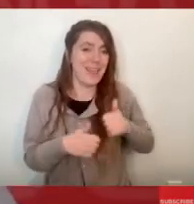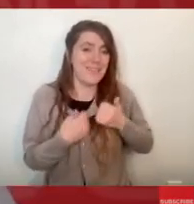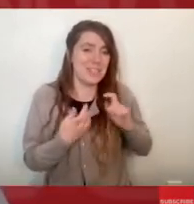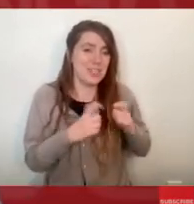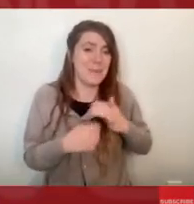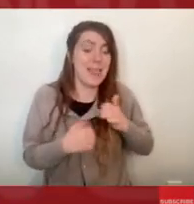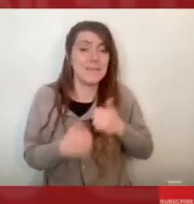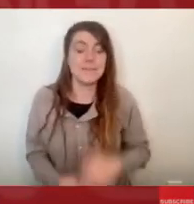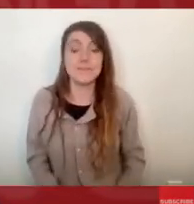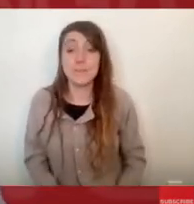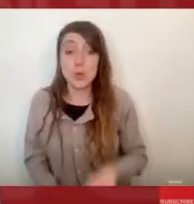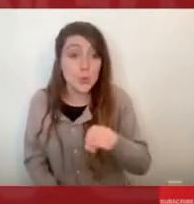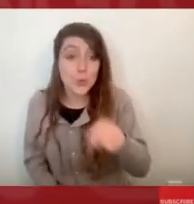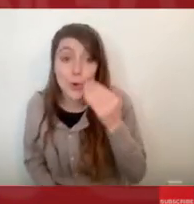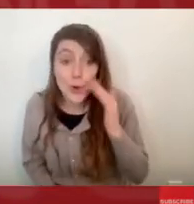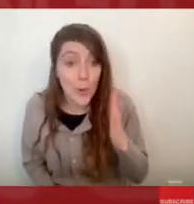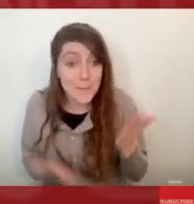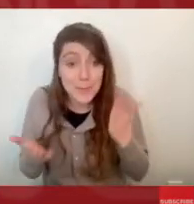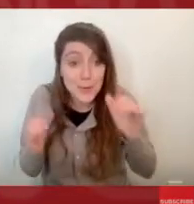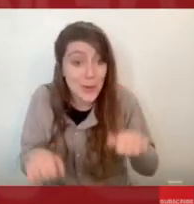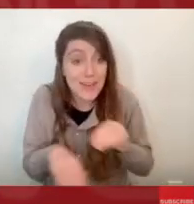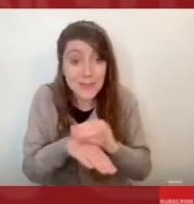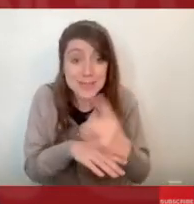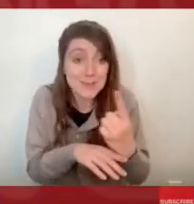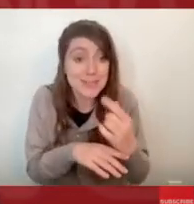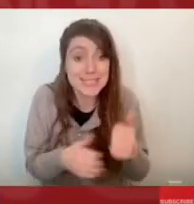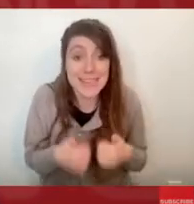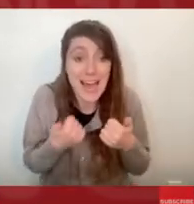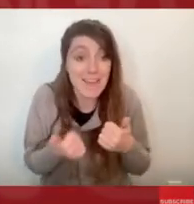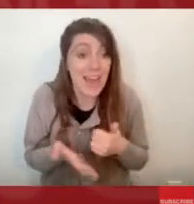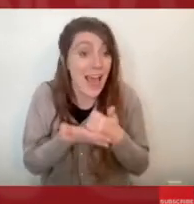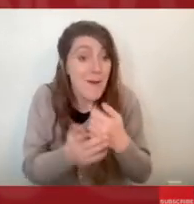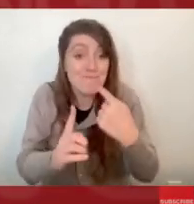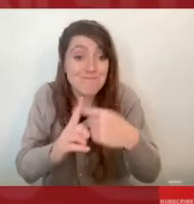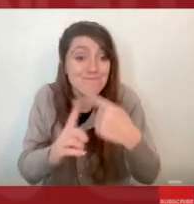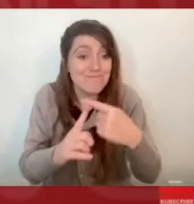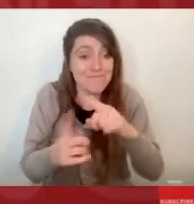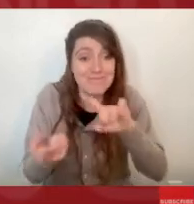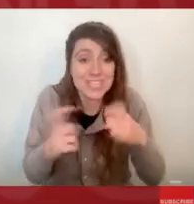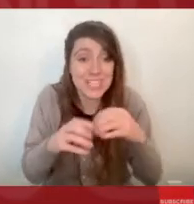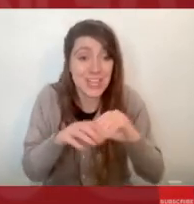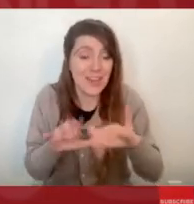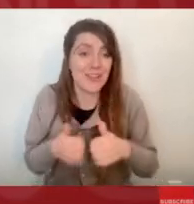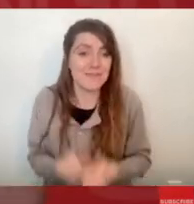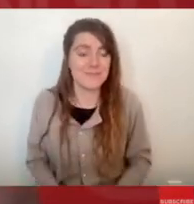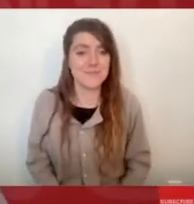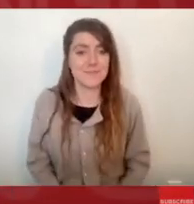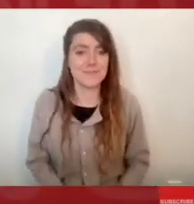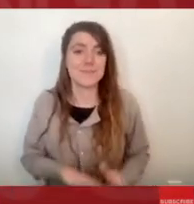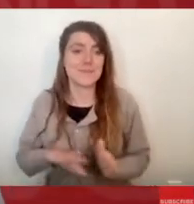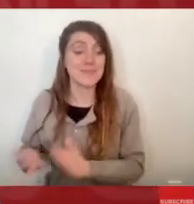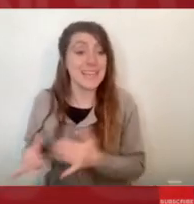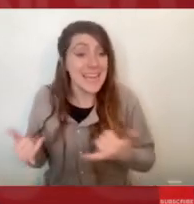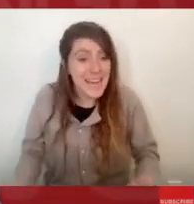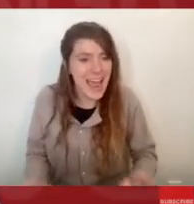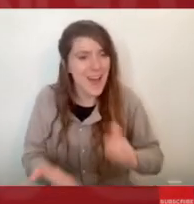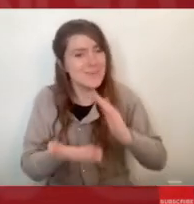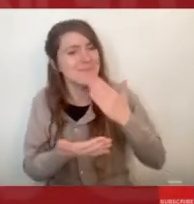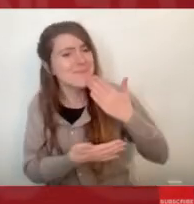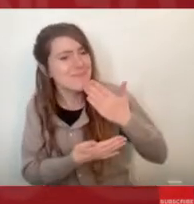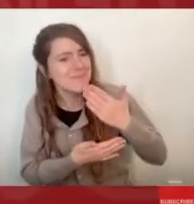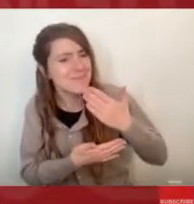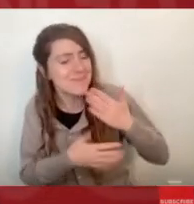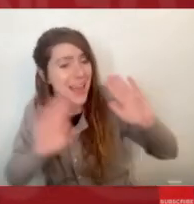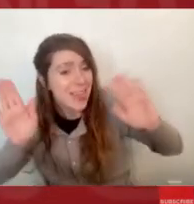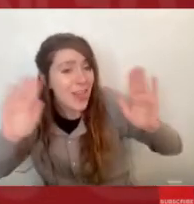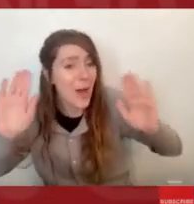but you may just be the spark of joy that someone needs today. We are sending our shout out today to the Warriors at Tantasqua Regional Junior High